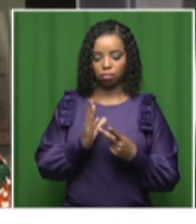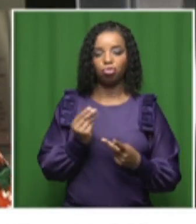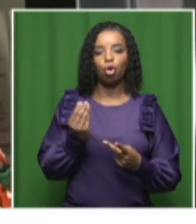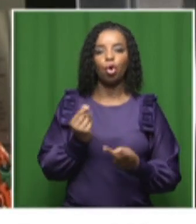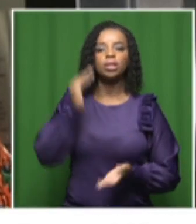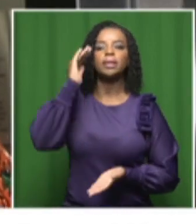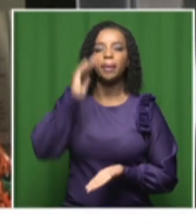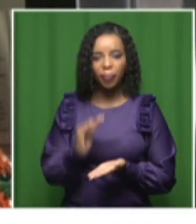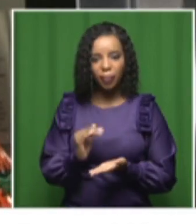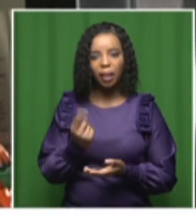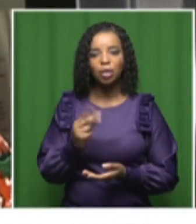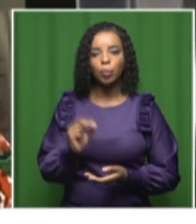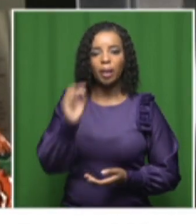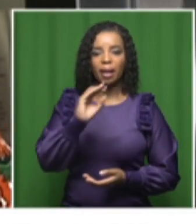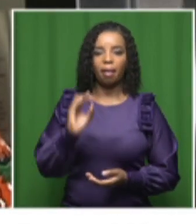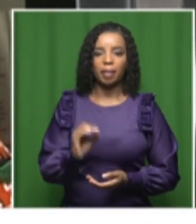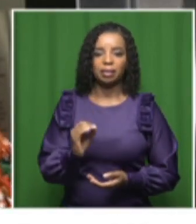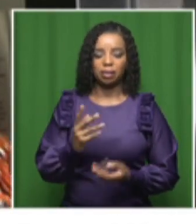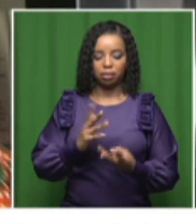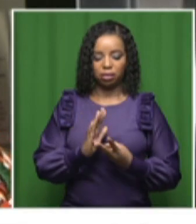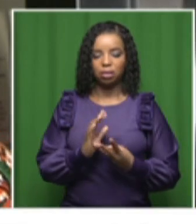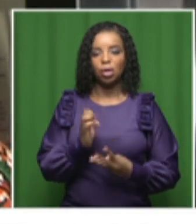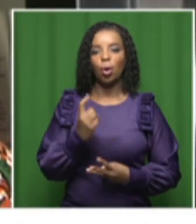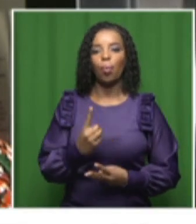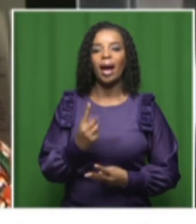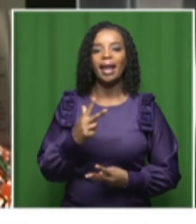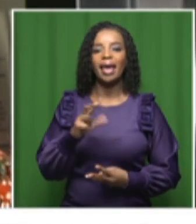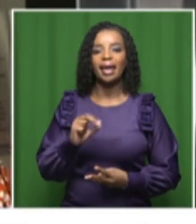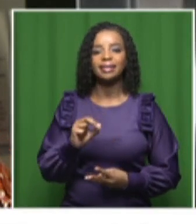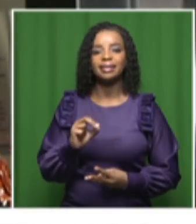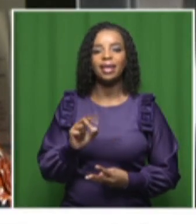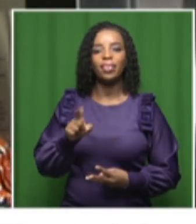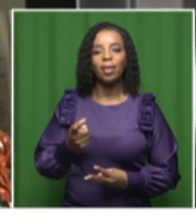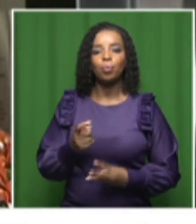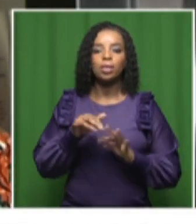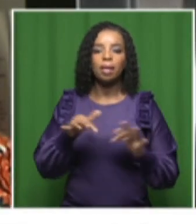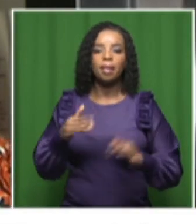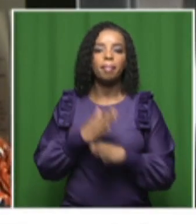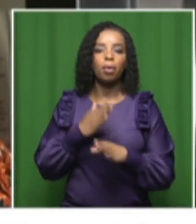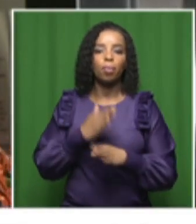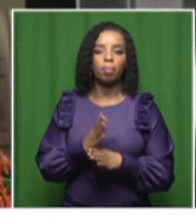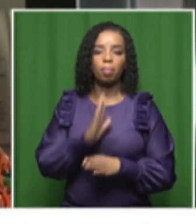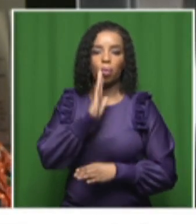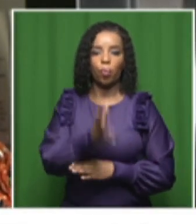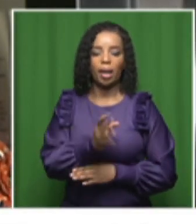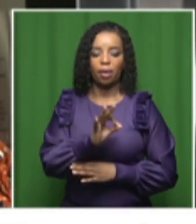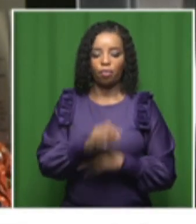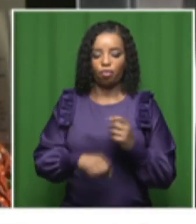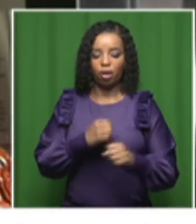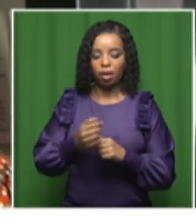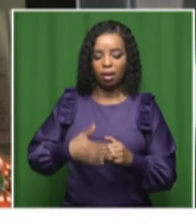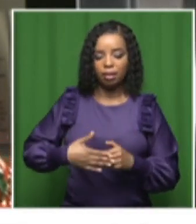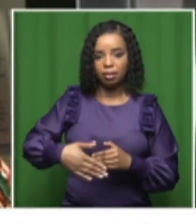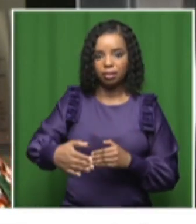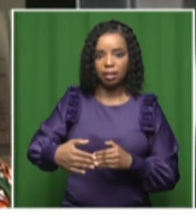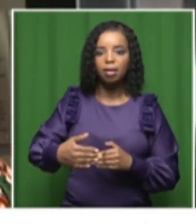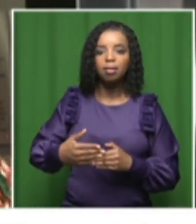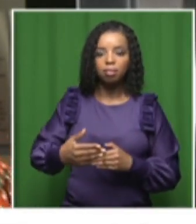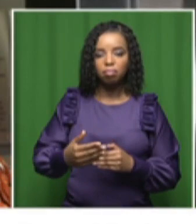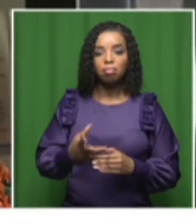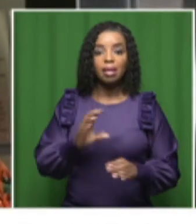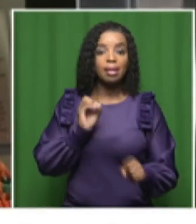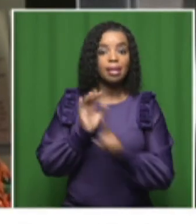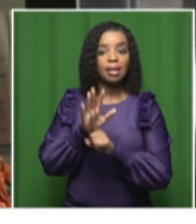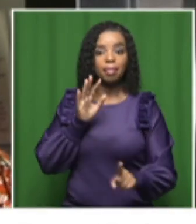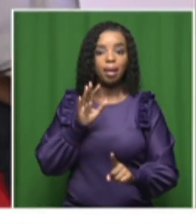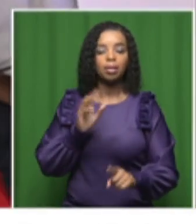so, it'll create about 180,000 indirect jobs over the next 3 years, and the impact on the GDP will be about